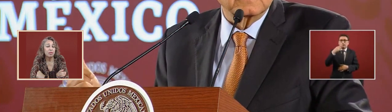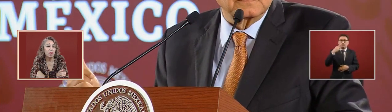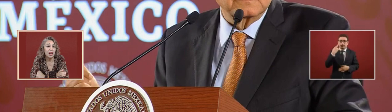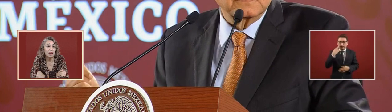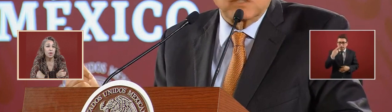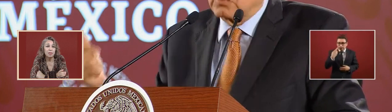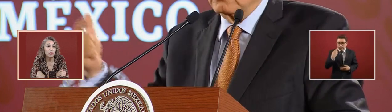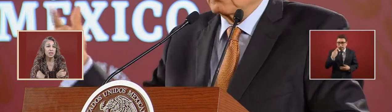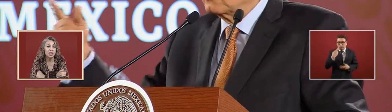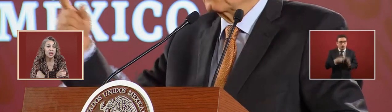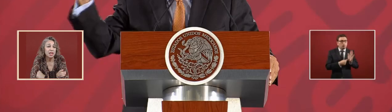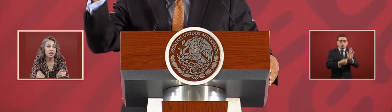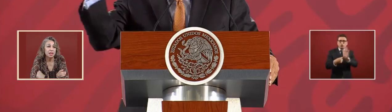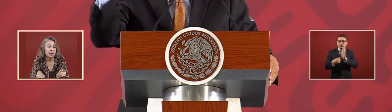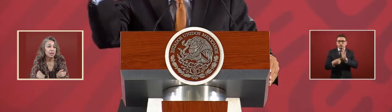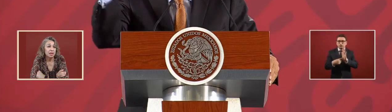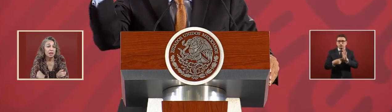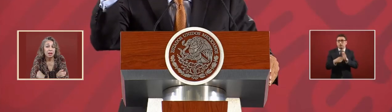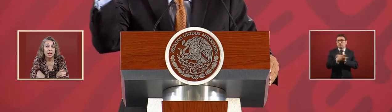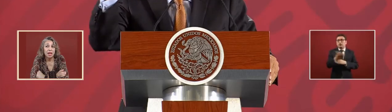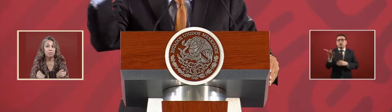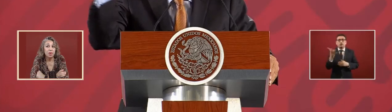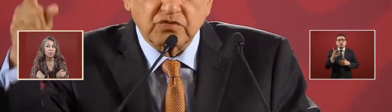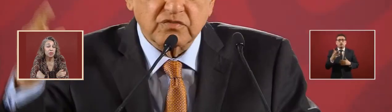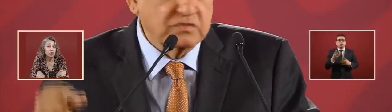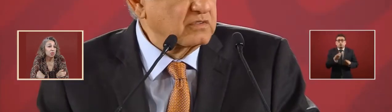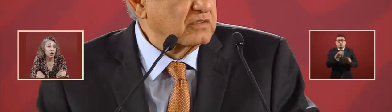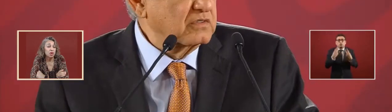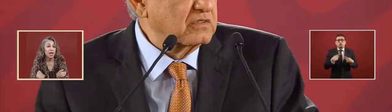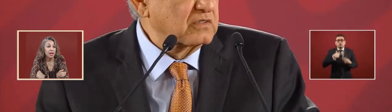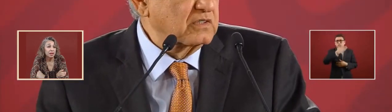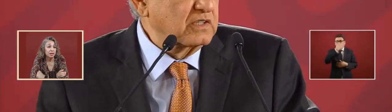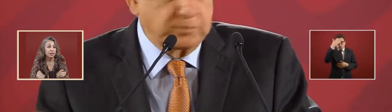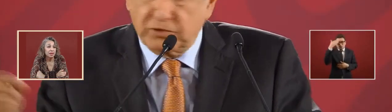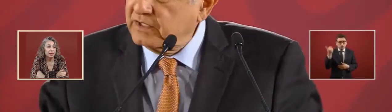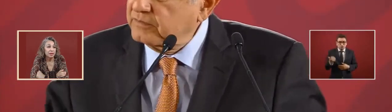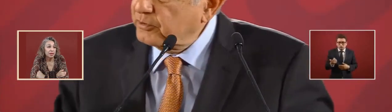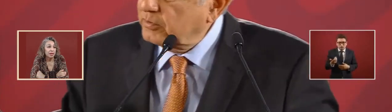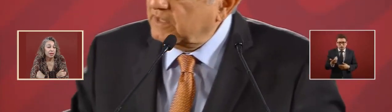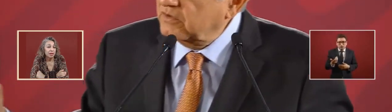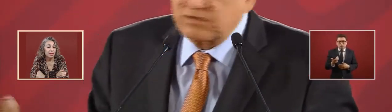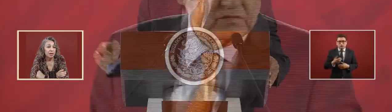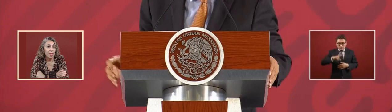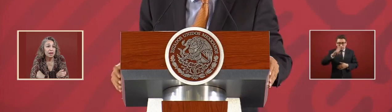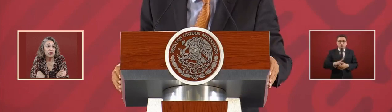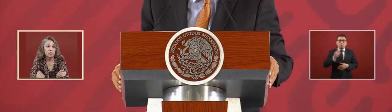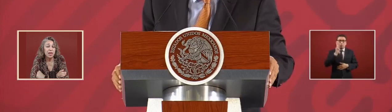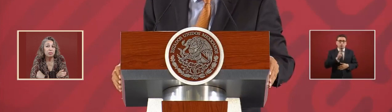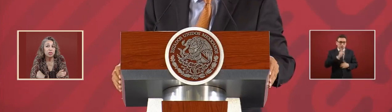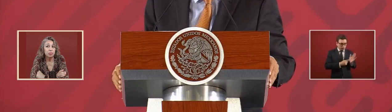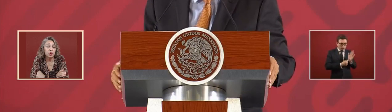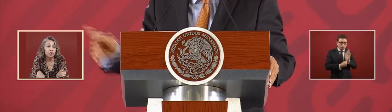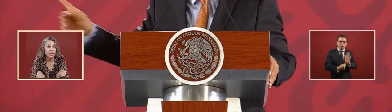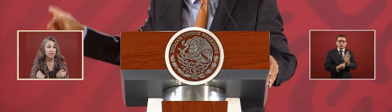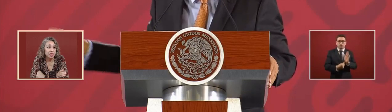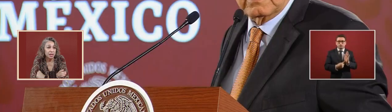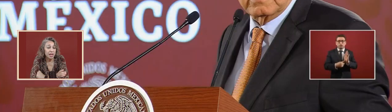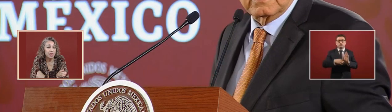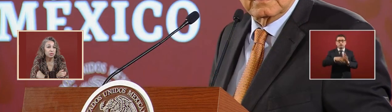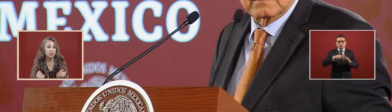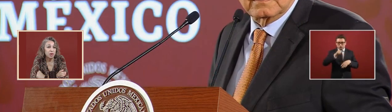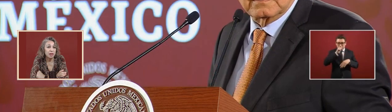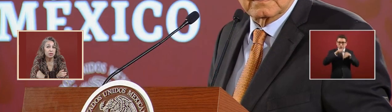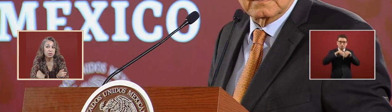have rat eso poison in it. No lo saben, a lot muchos of people don't know that. Y poder probarlo, and to be able to prove y